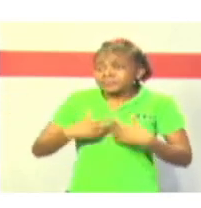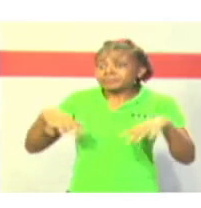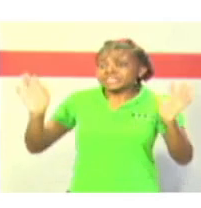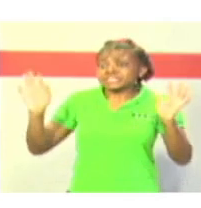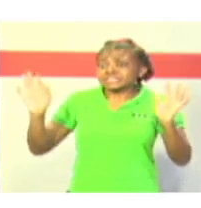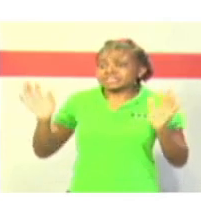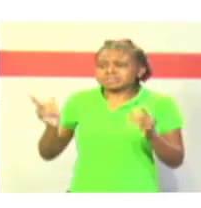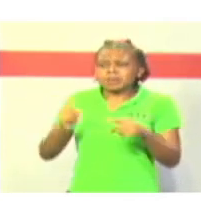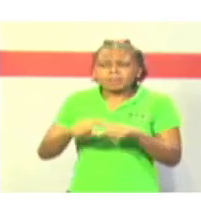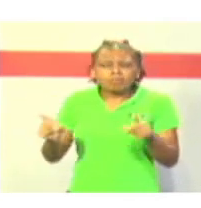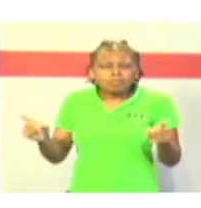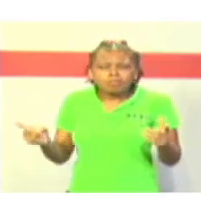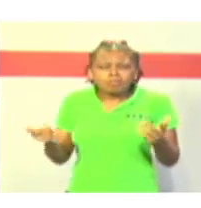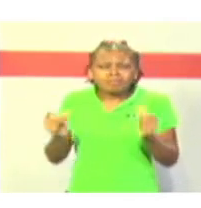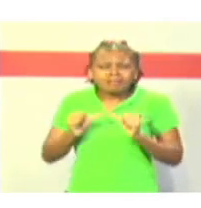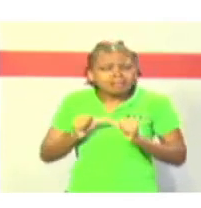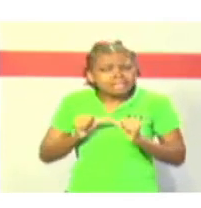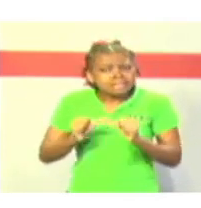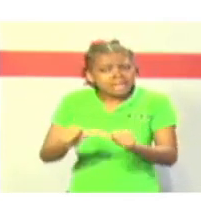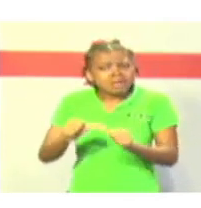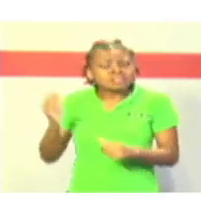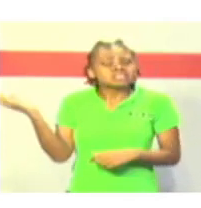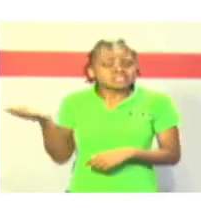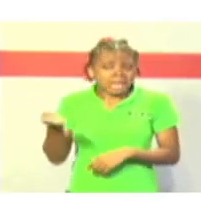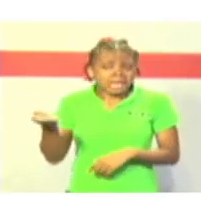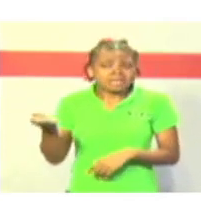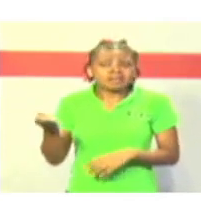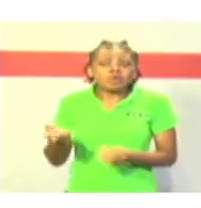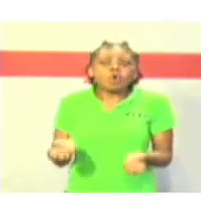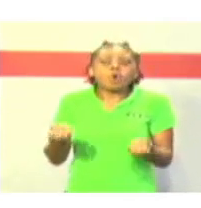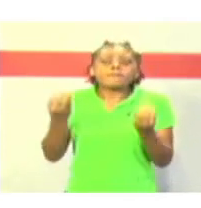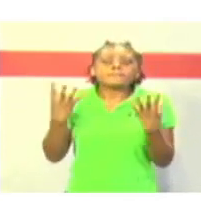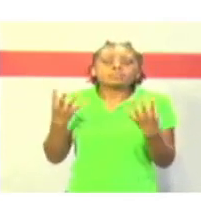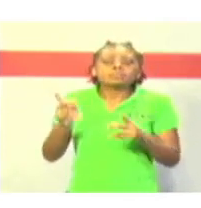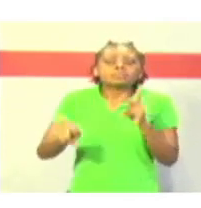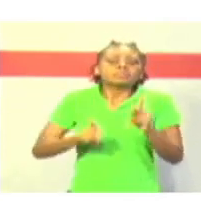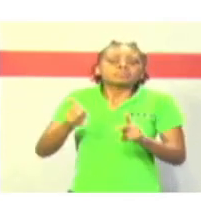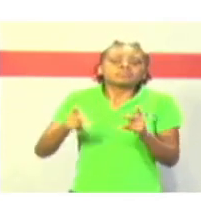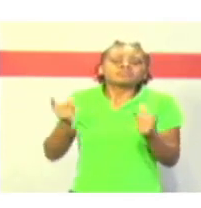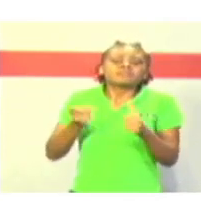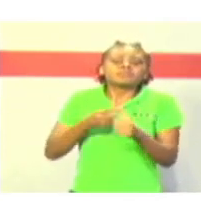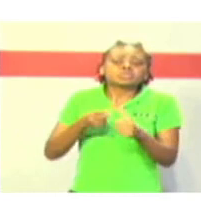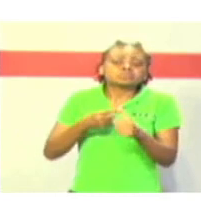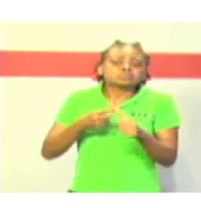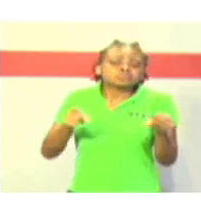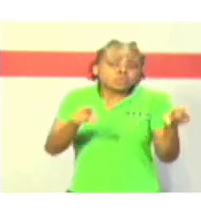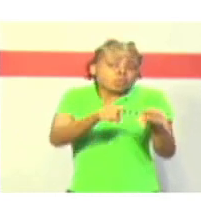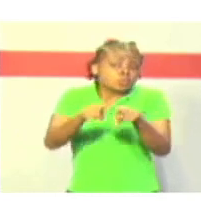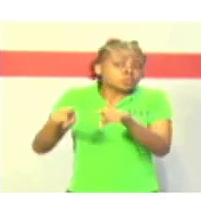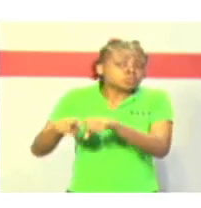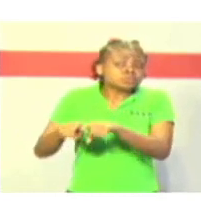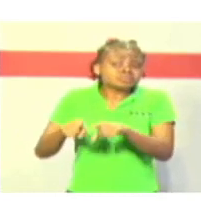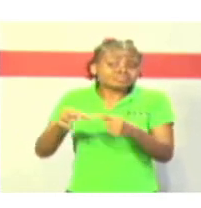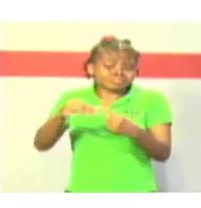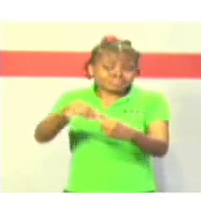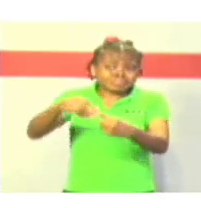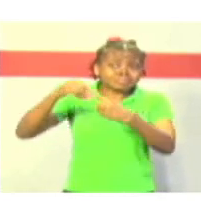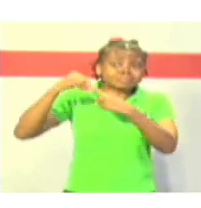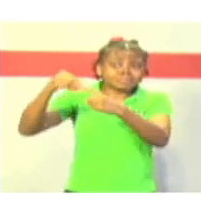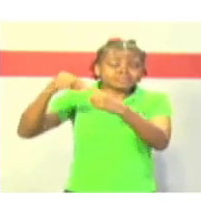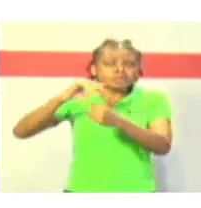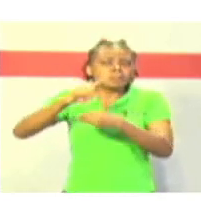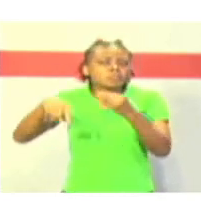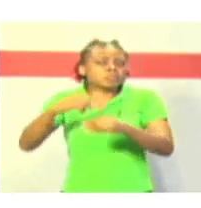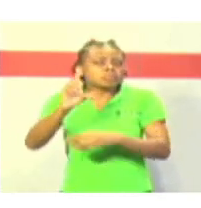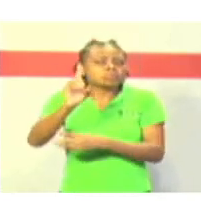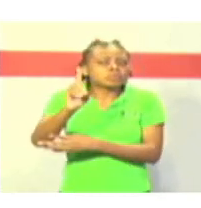in particular. That's my first question. And the second question, I would have seen an article over the